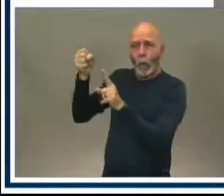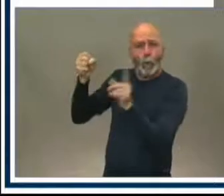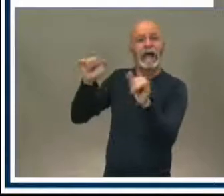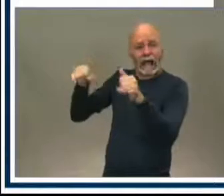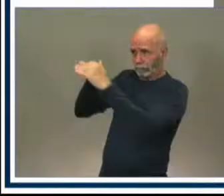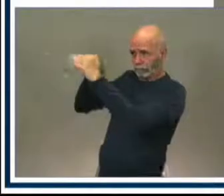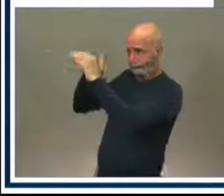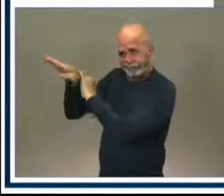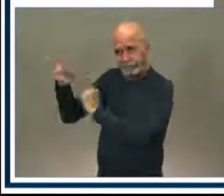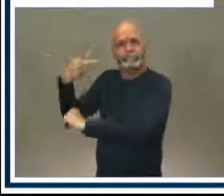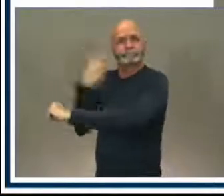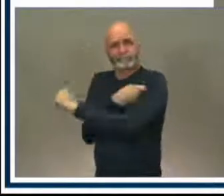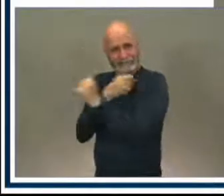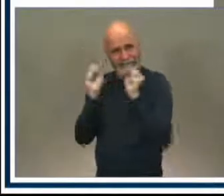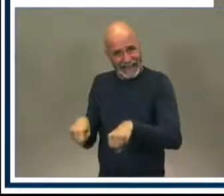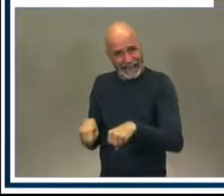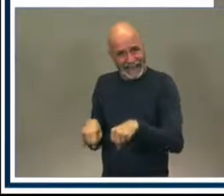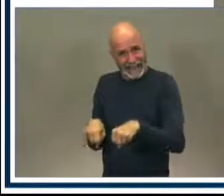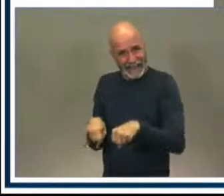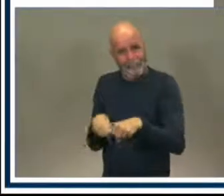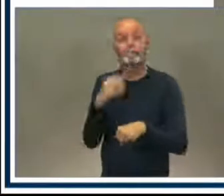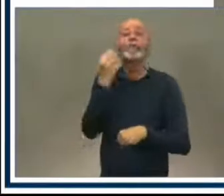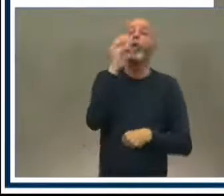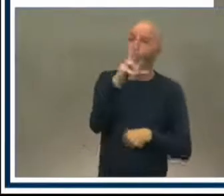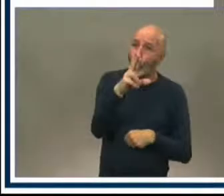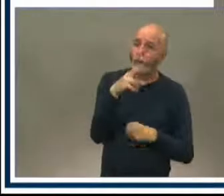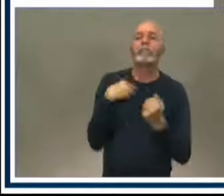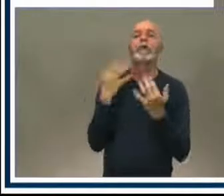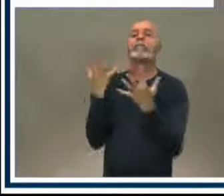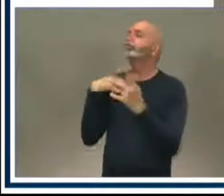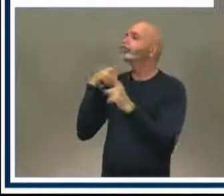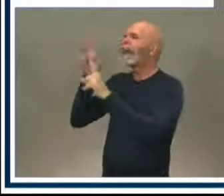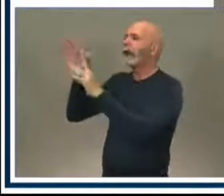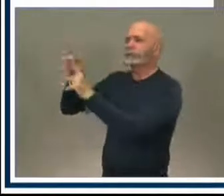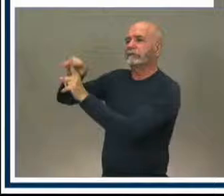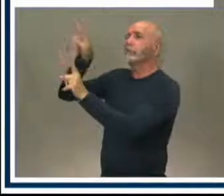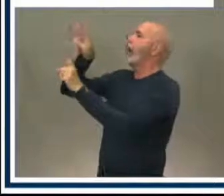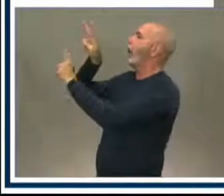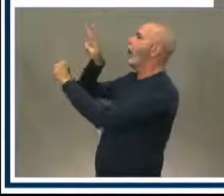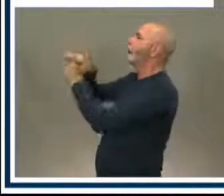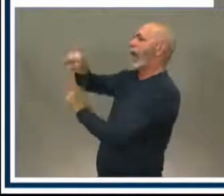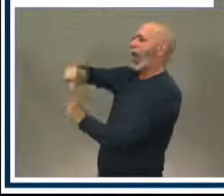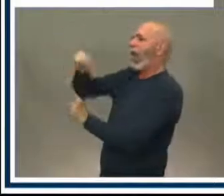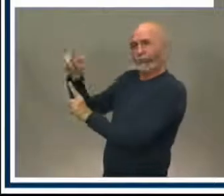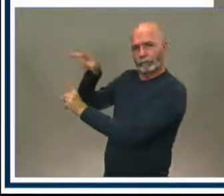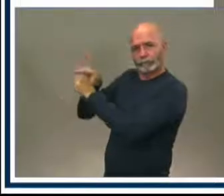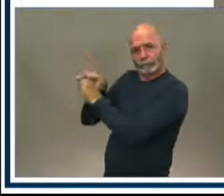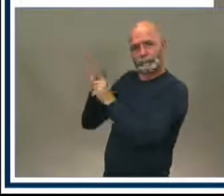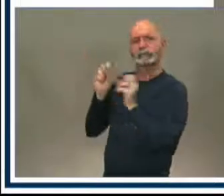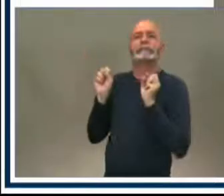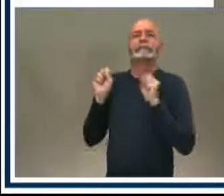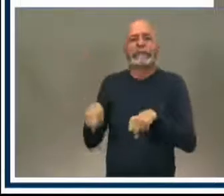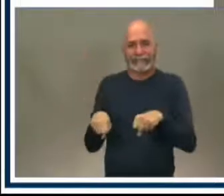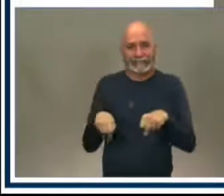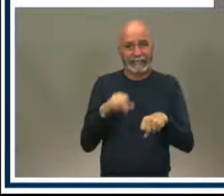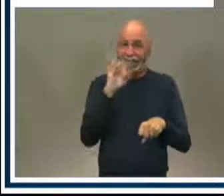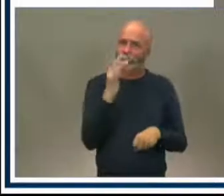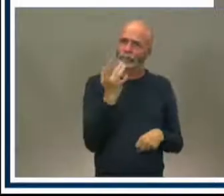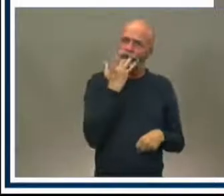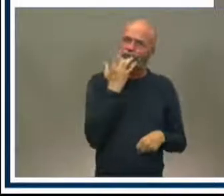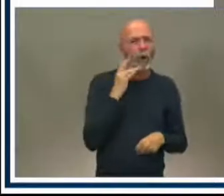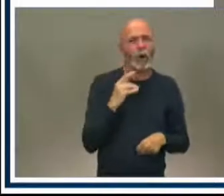vaccine's effectiveness. However, if you prefer to get your 2nd dose sooner, you will still be very well protected.